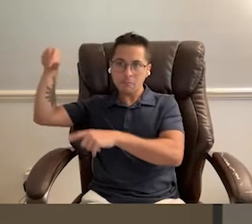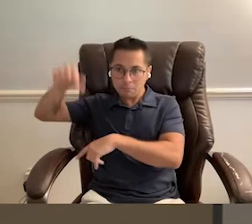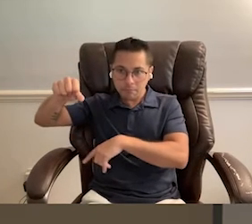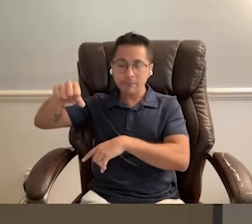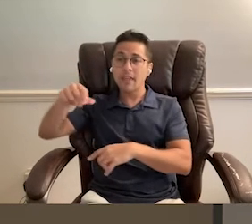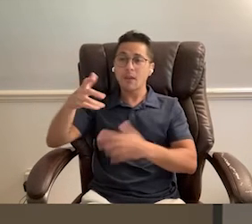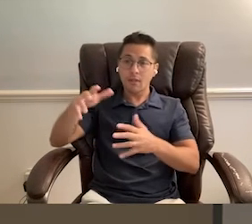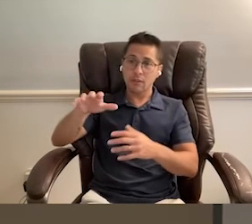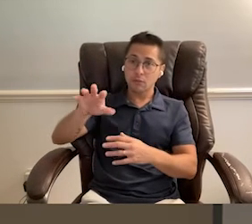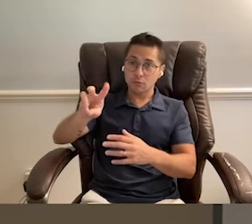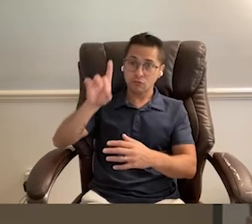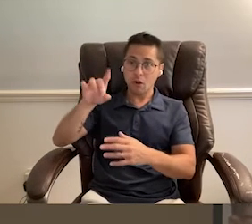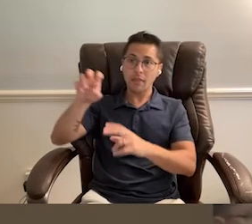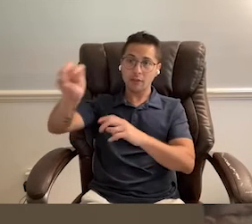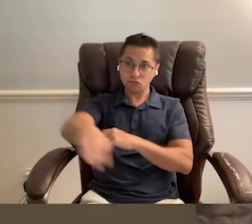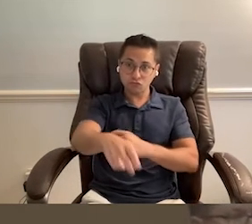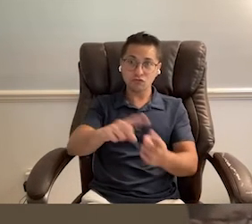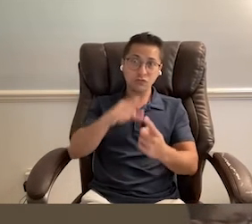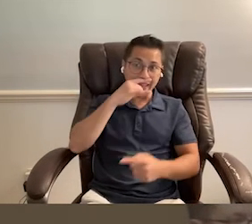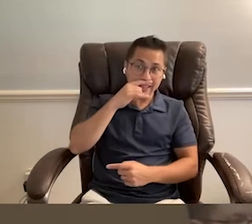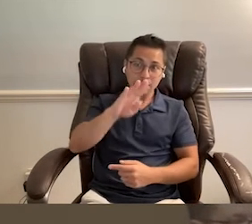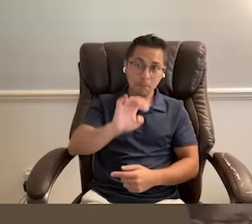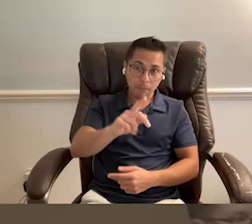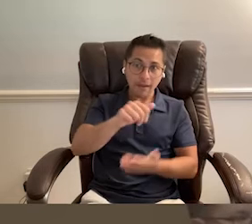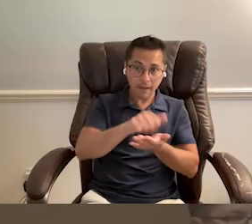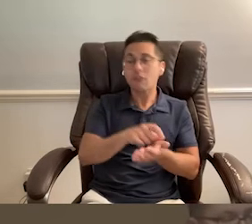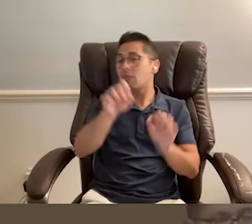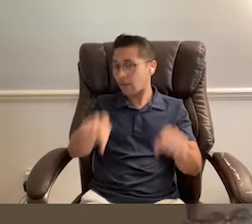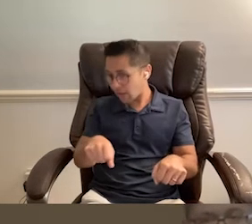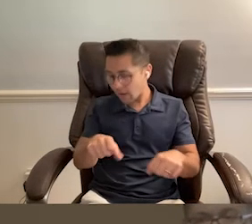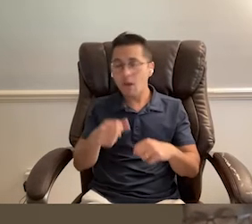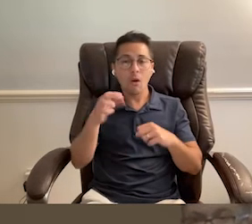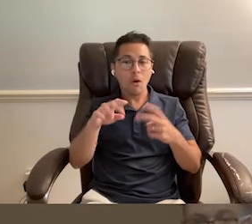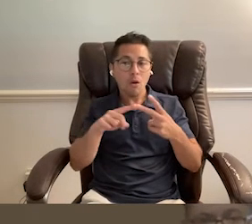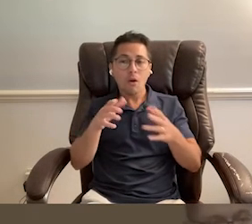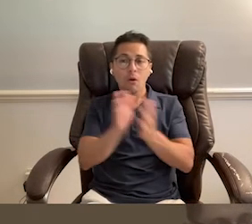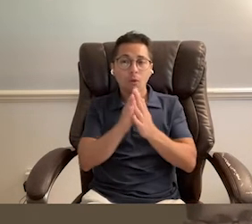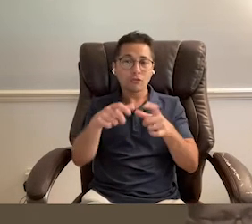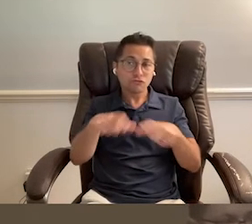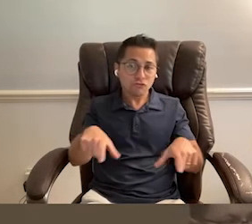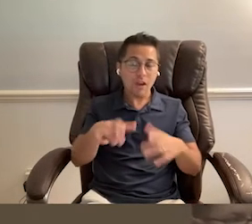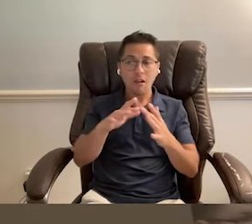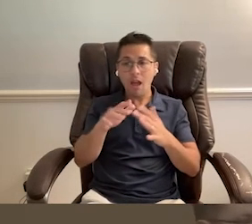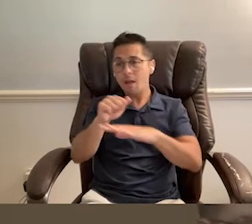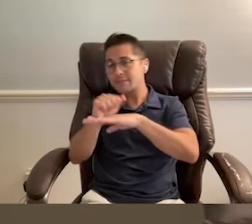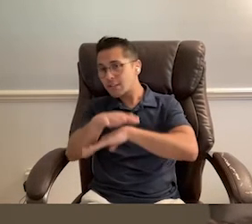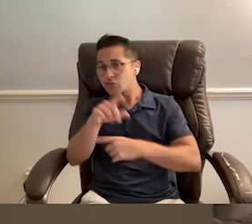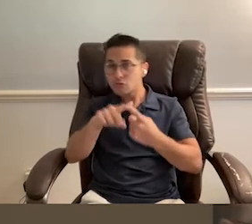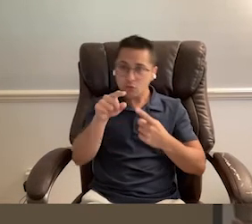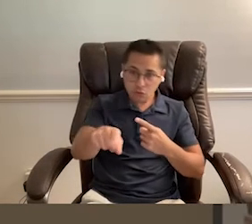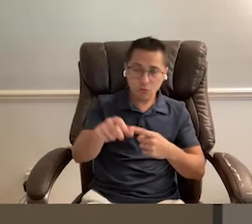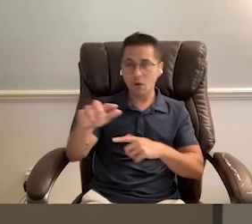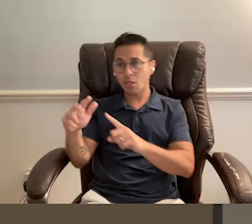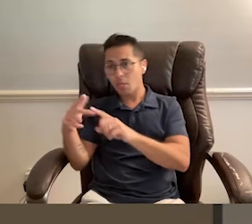account. So you can do that. You can request a check online to be sent to you or a third party. So when we're talking about paying rent, go